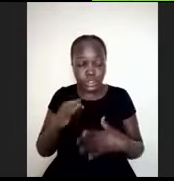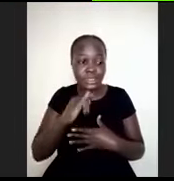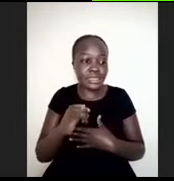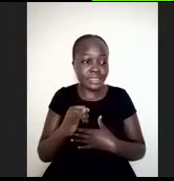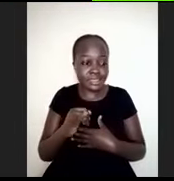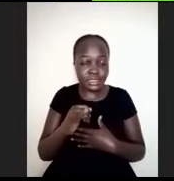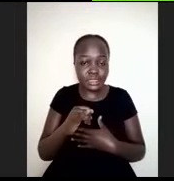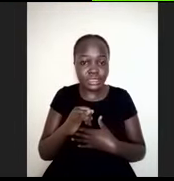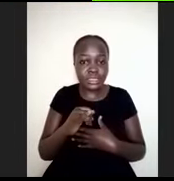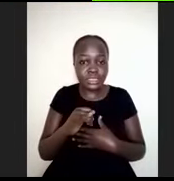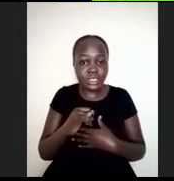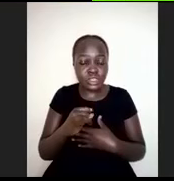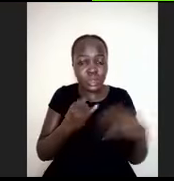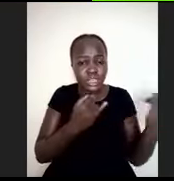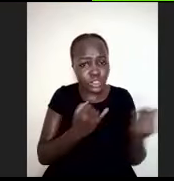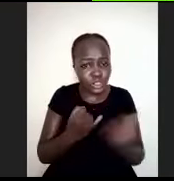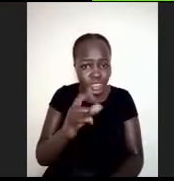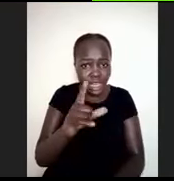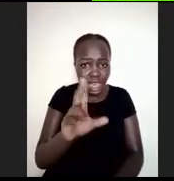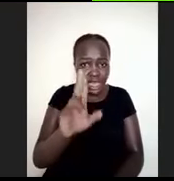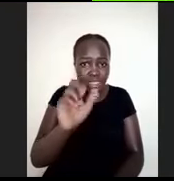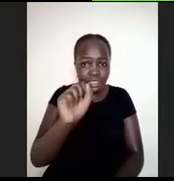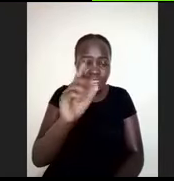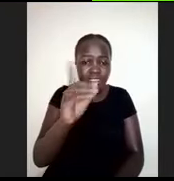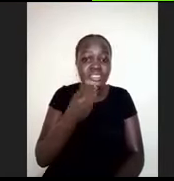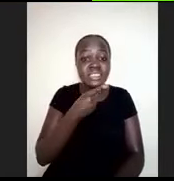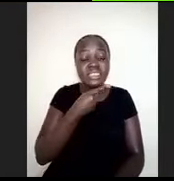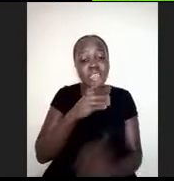lust into the person's life.